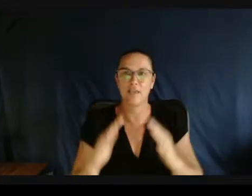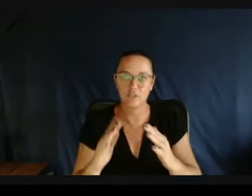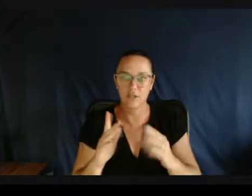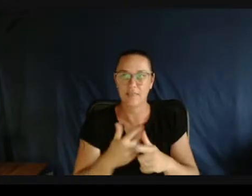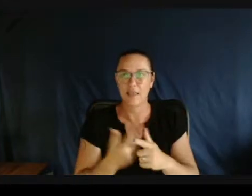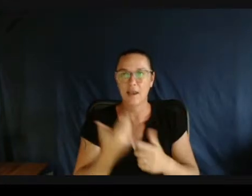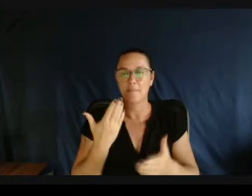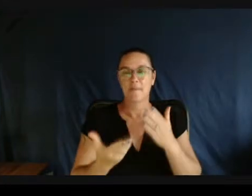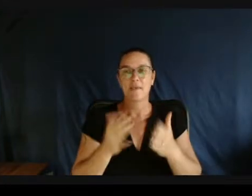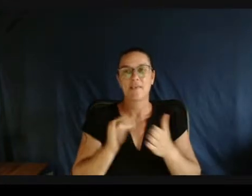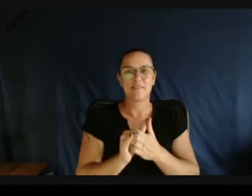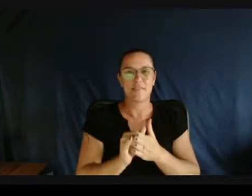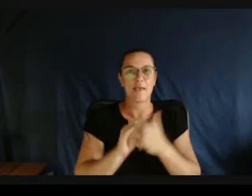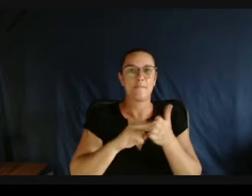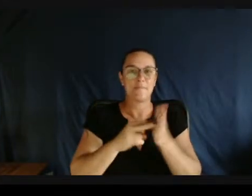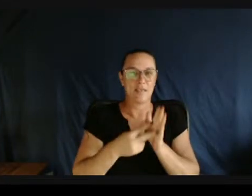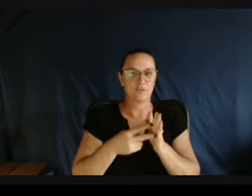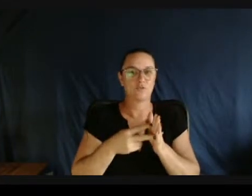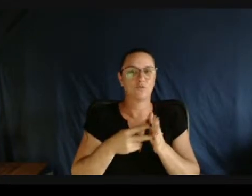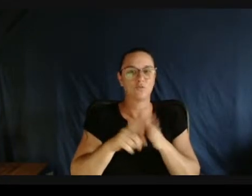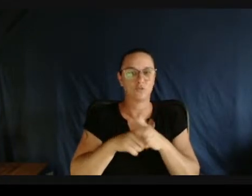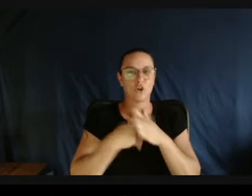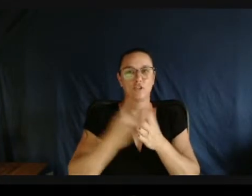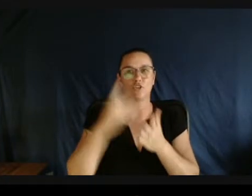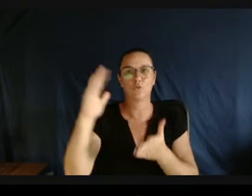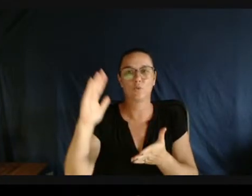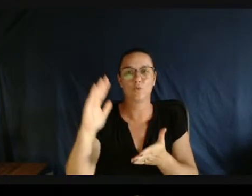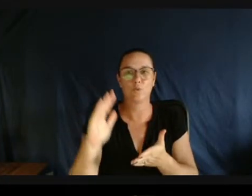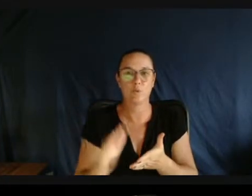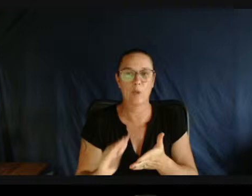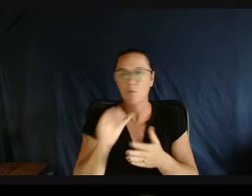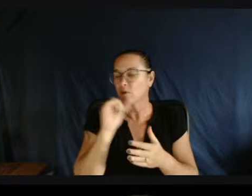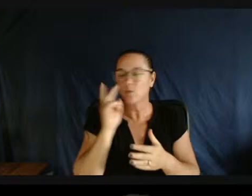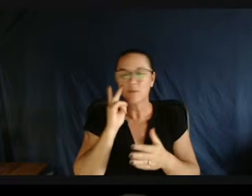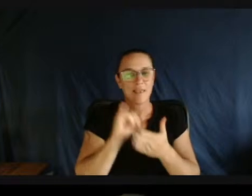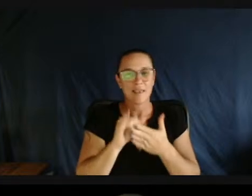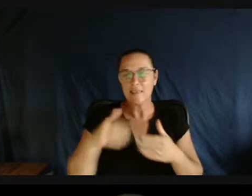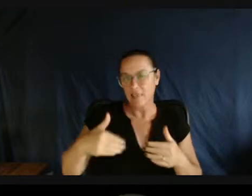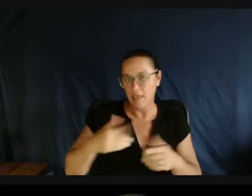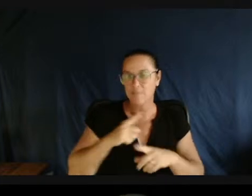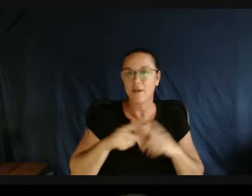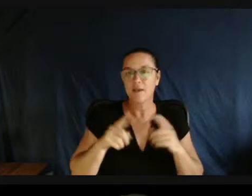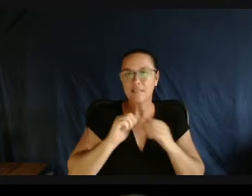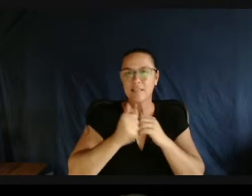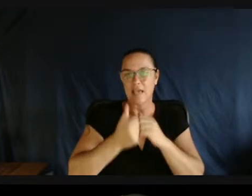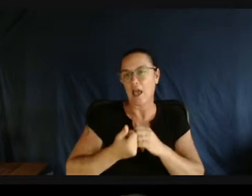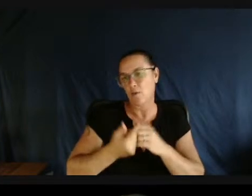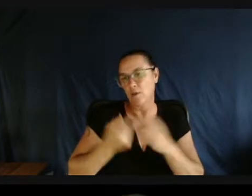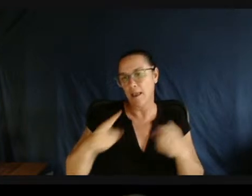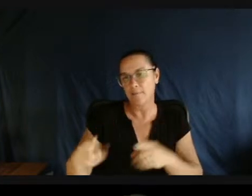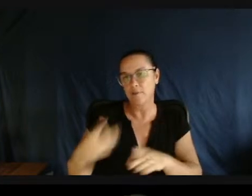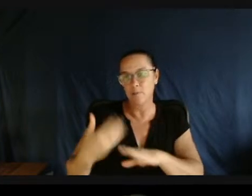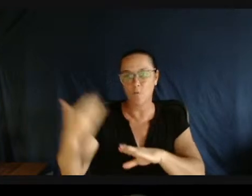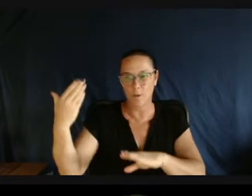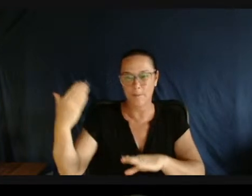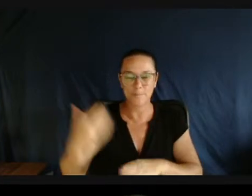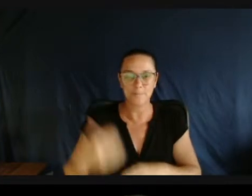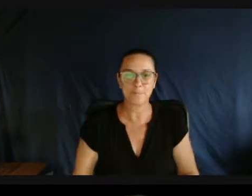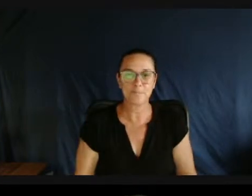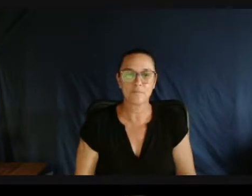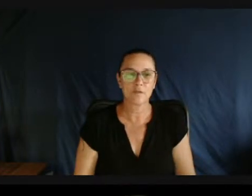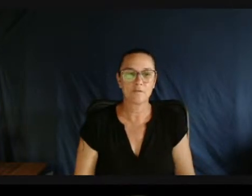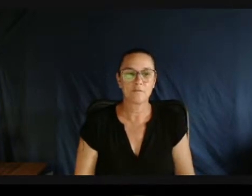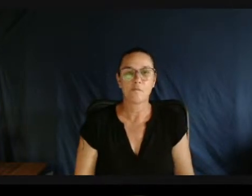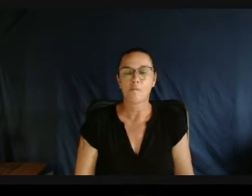sign that we're ramping down. We don't see it yet, but that's how it worked in the past. And we'll leave that paper at